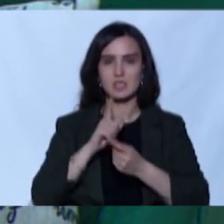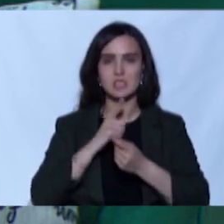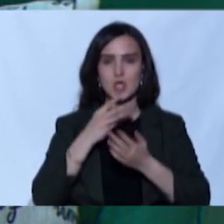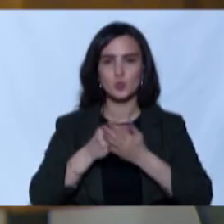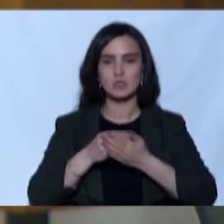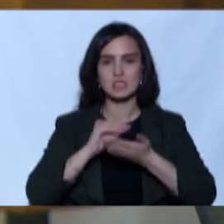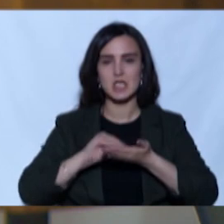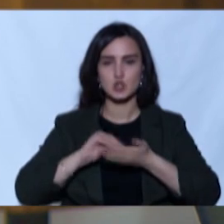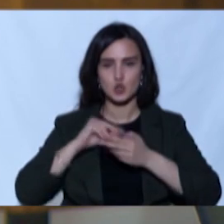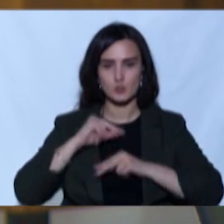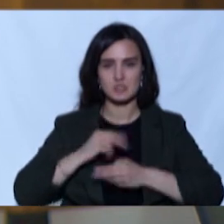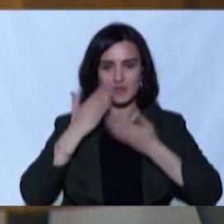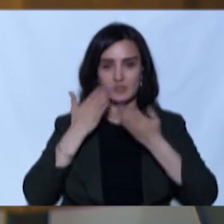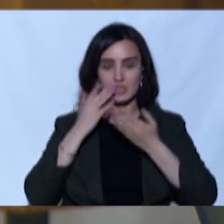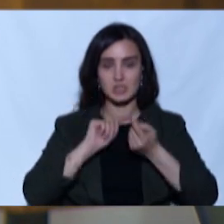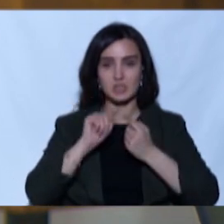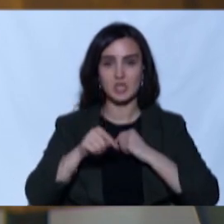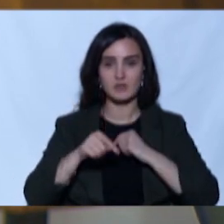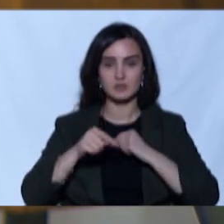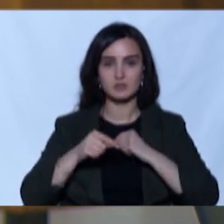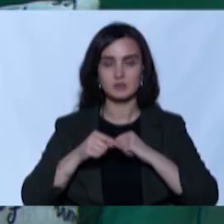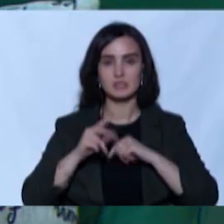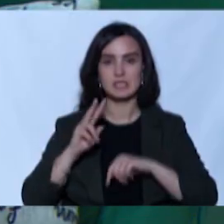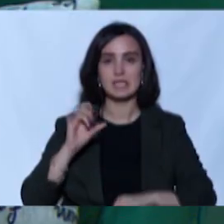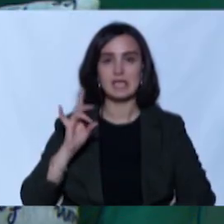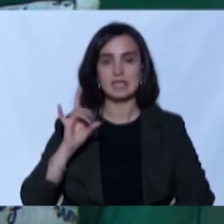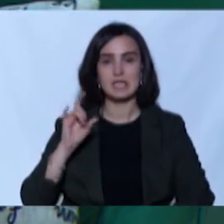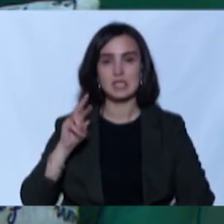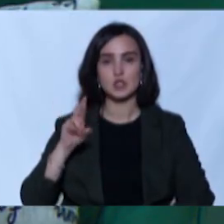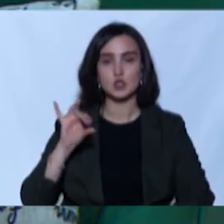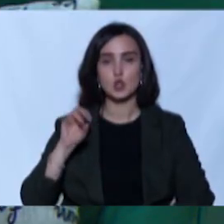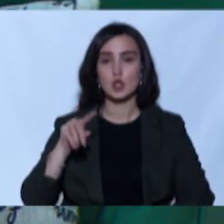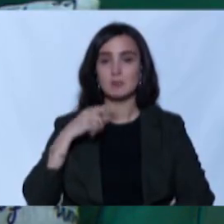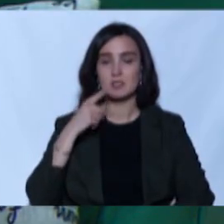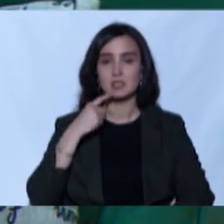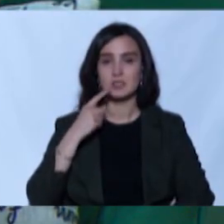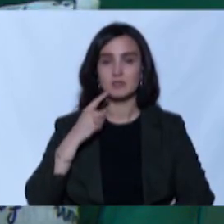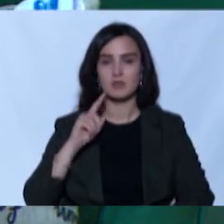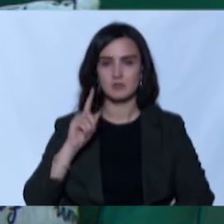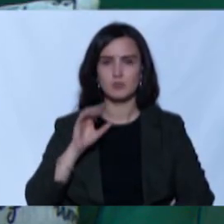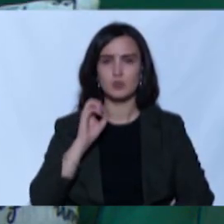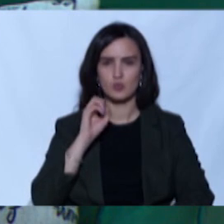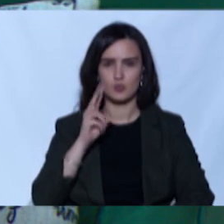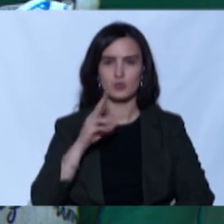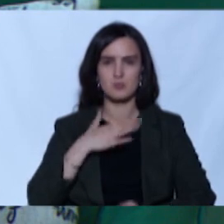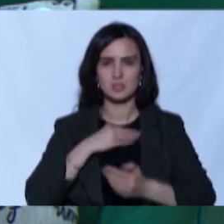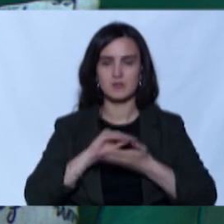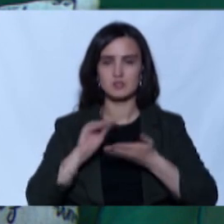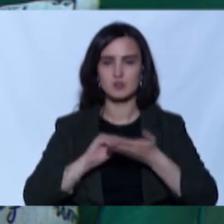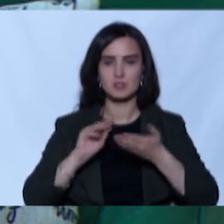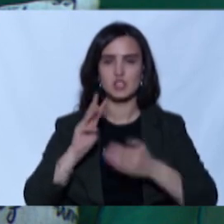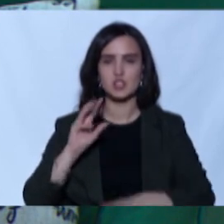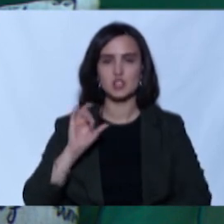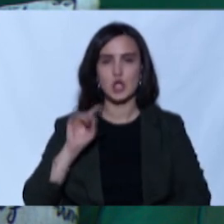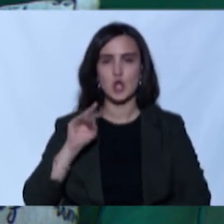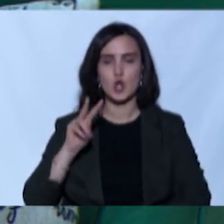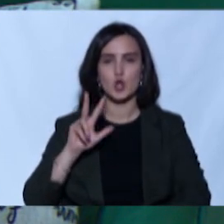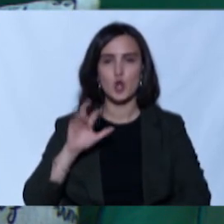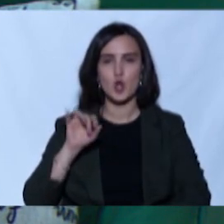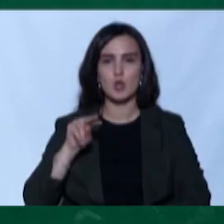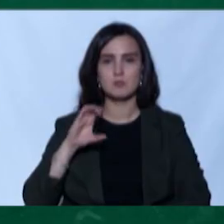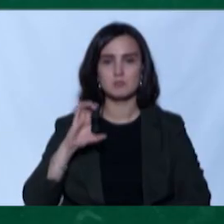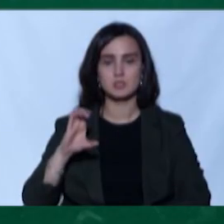okay? So they go off. Conan Doyle says, quite reluctantly, okay, I'm going to write this Sherlock Holmes story. And this is